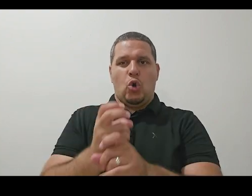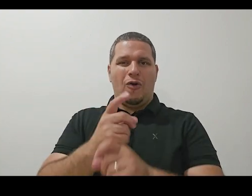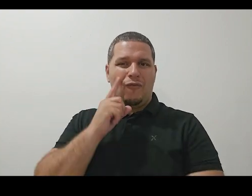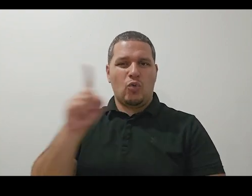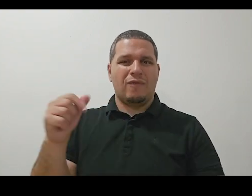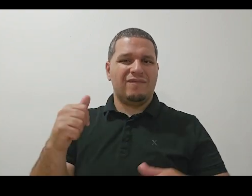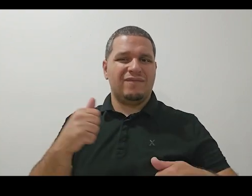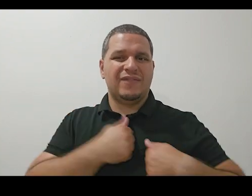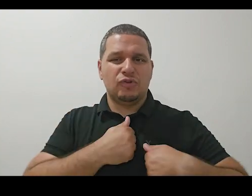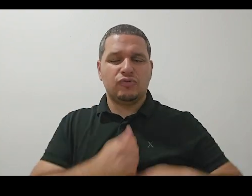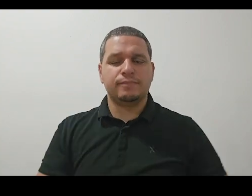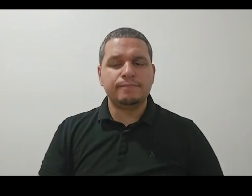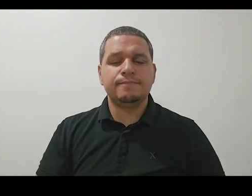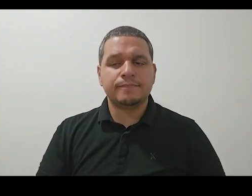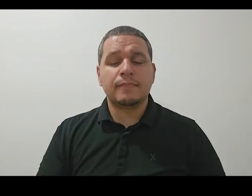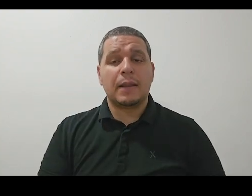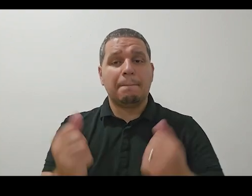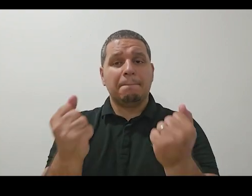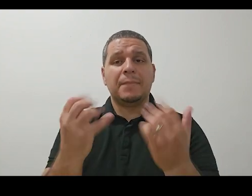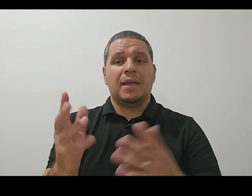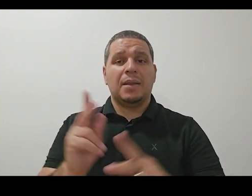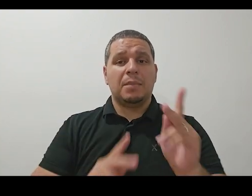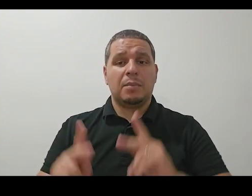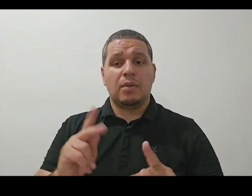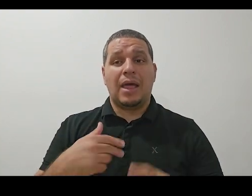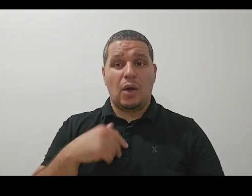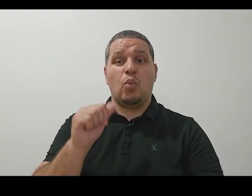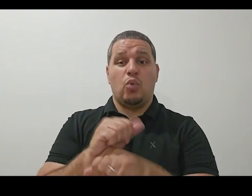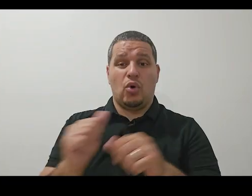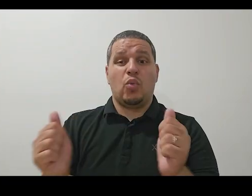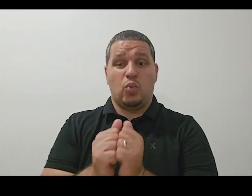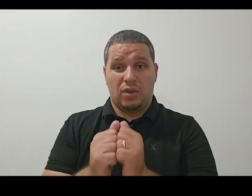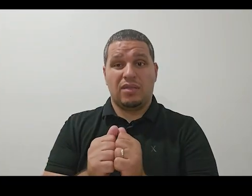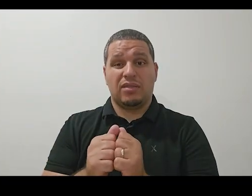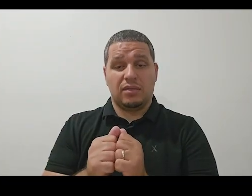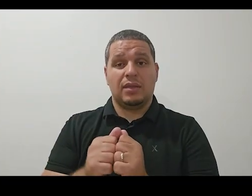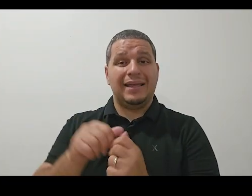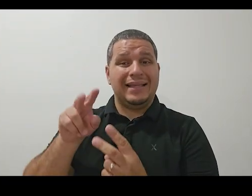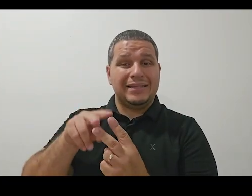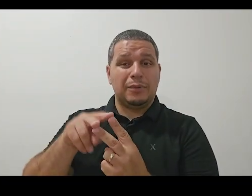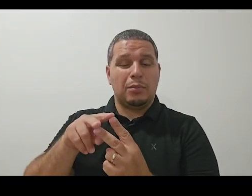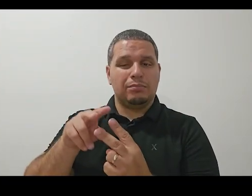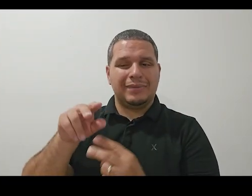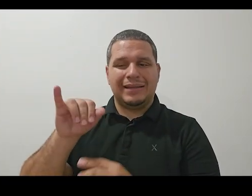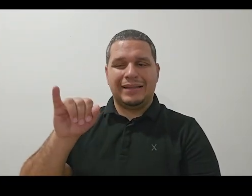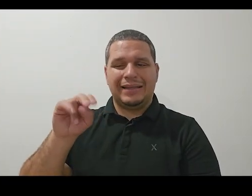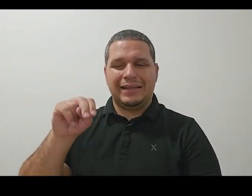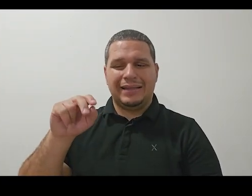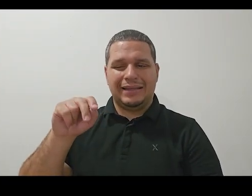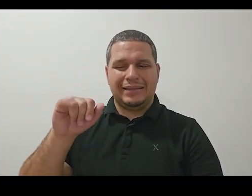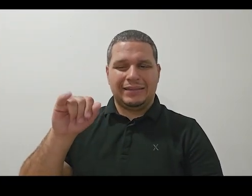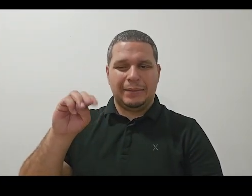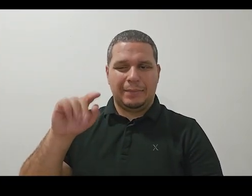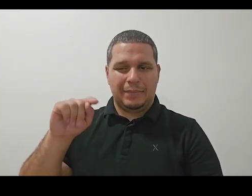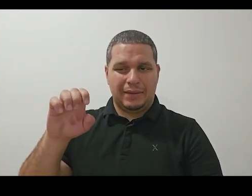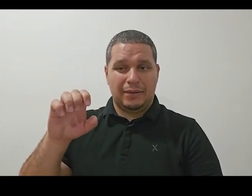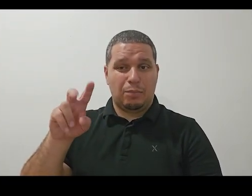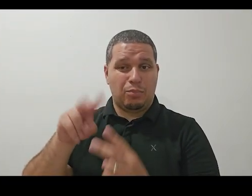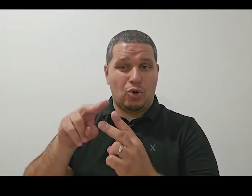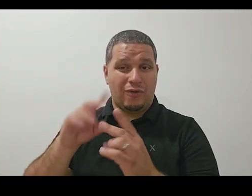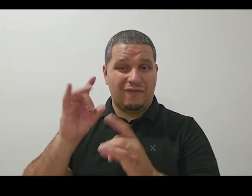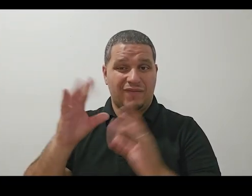And that's even hard. And a lot of the individuals that I've worked with the intimate partner violence